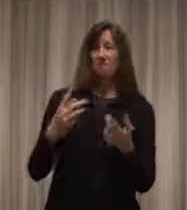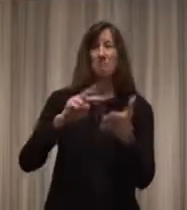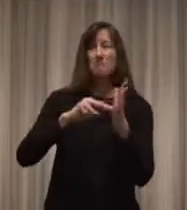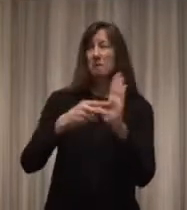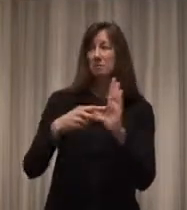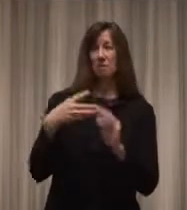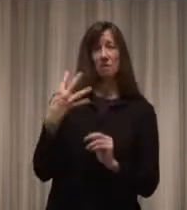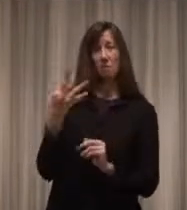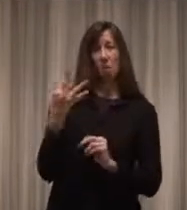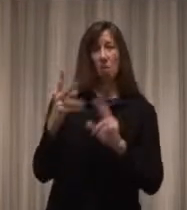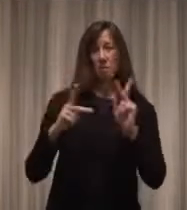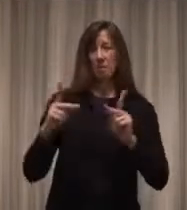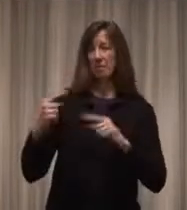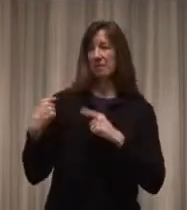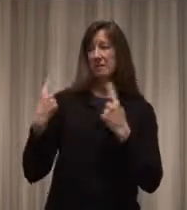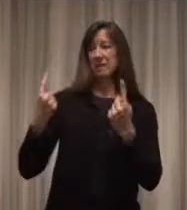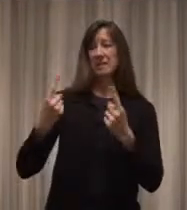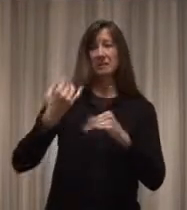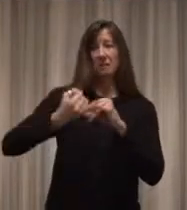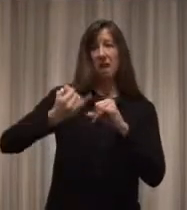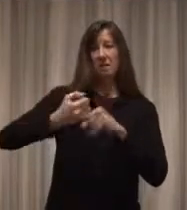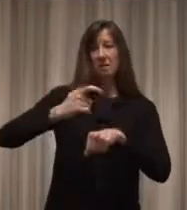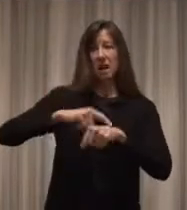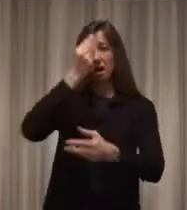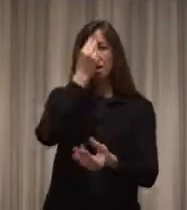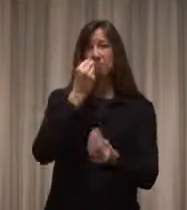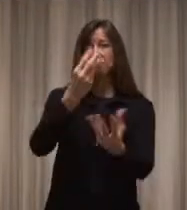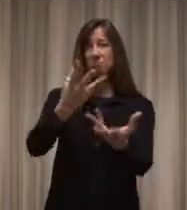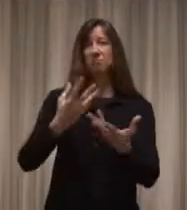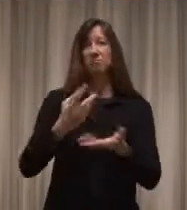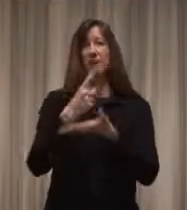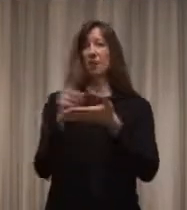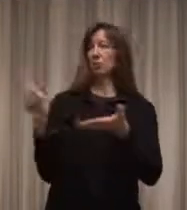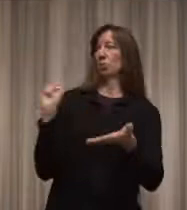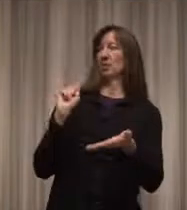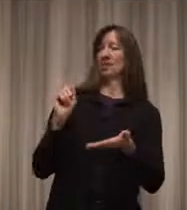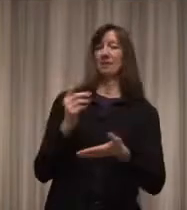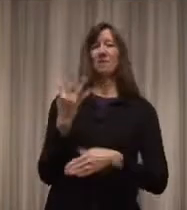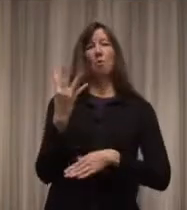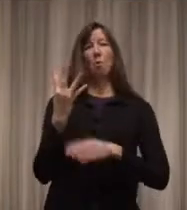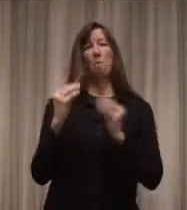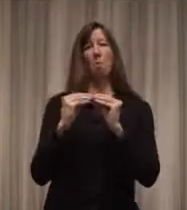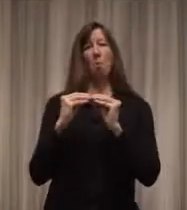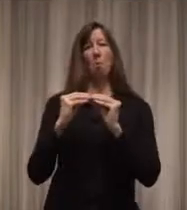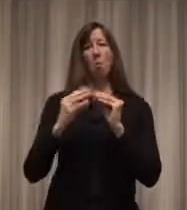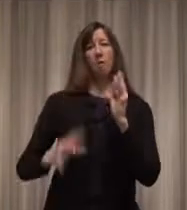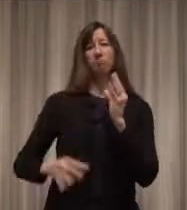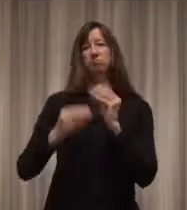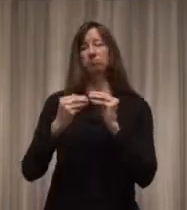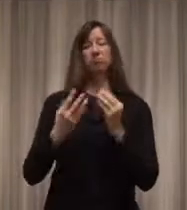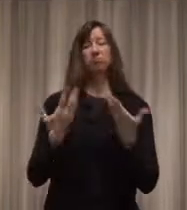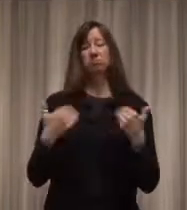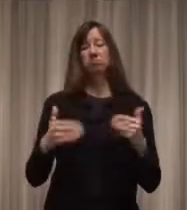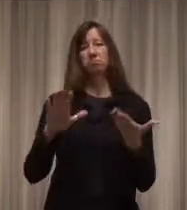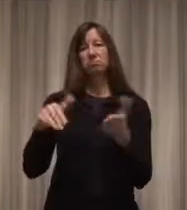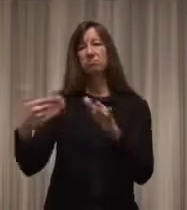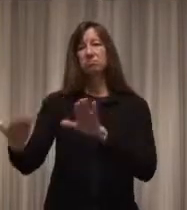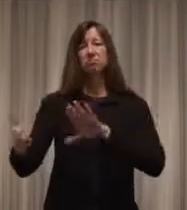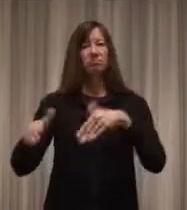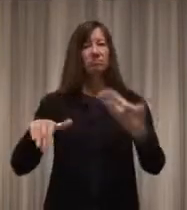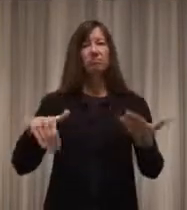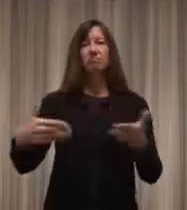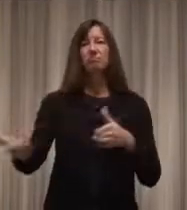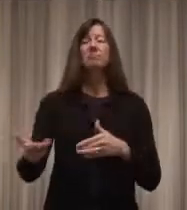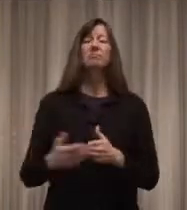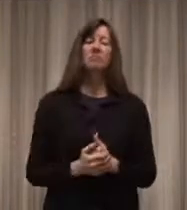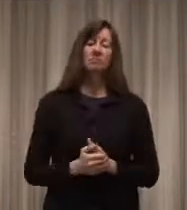on Thursday, so continuing at 1 fatality per day or more. And unfortunately,